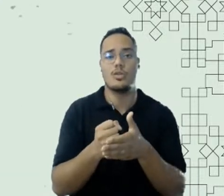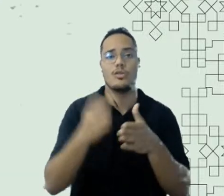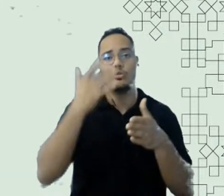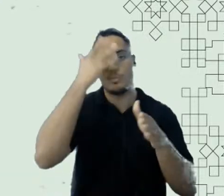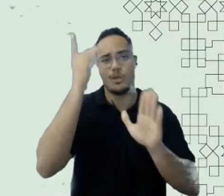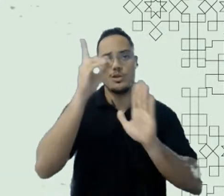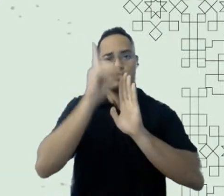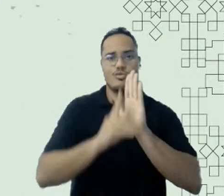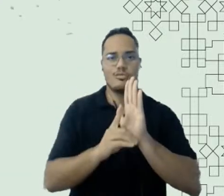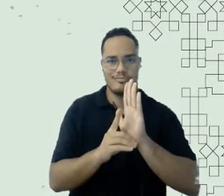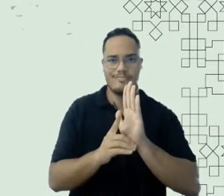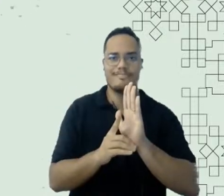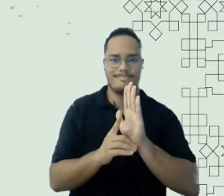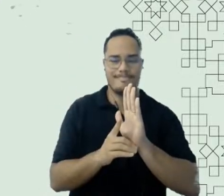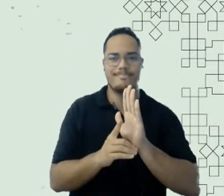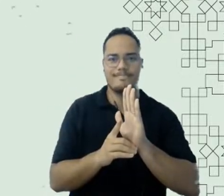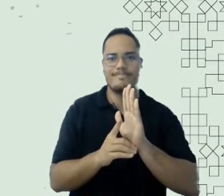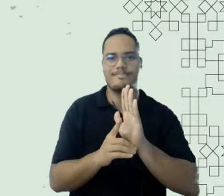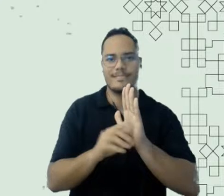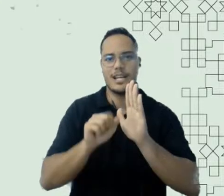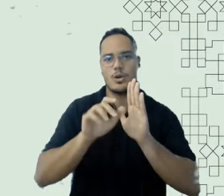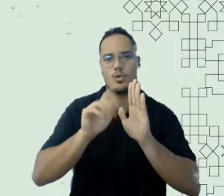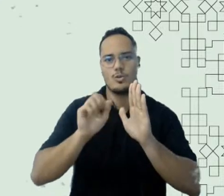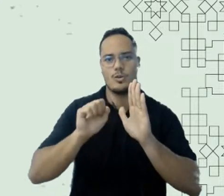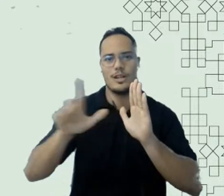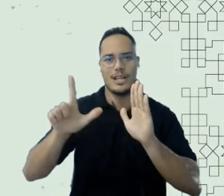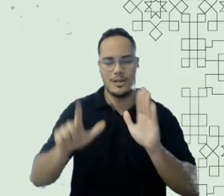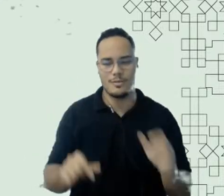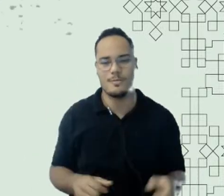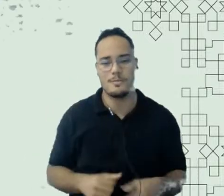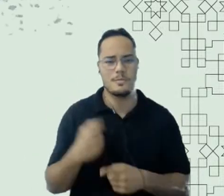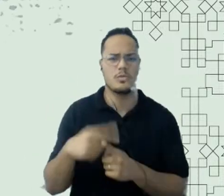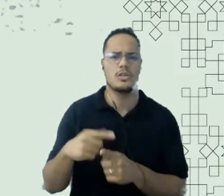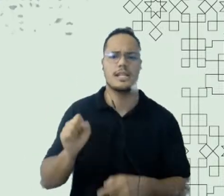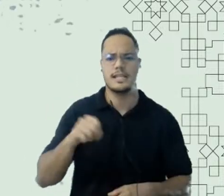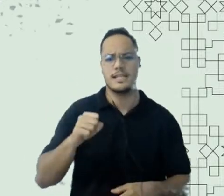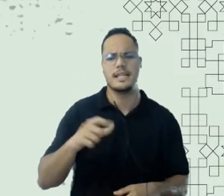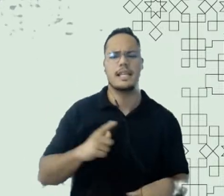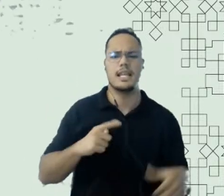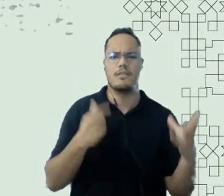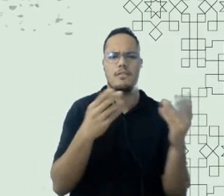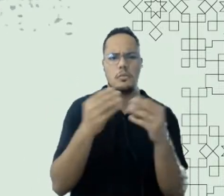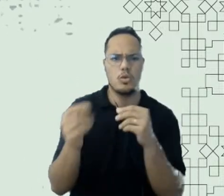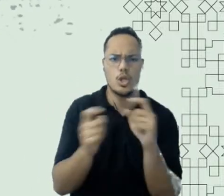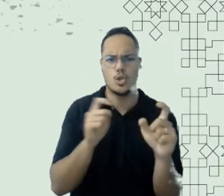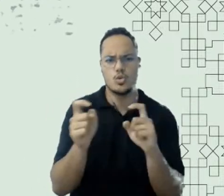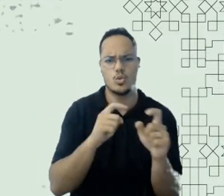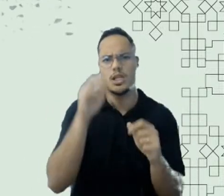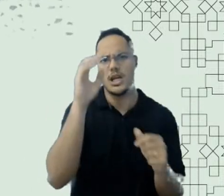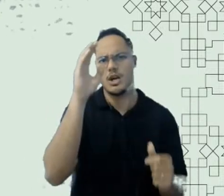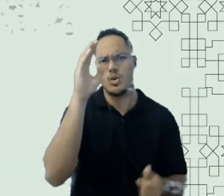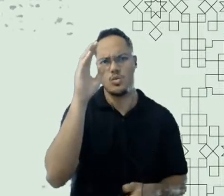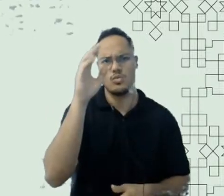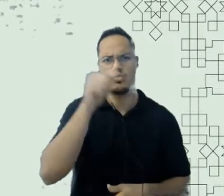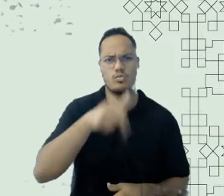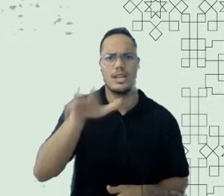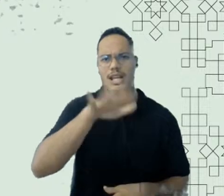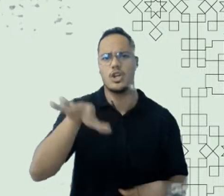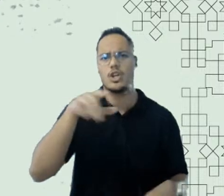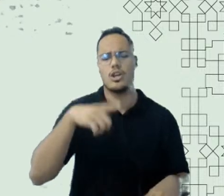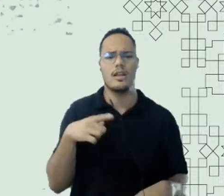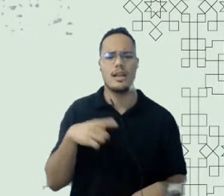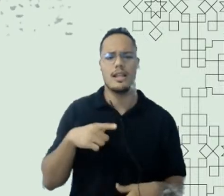of national provisions about that. A few countries had, but not all countries. So the point of the directive is to oblige some